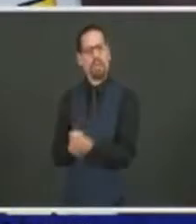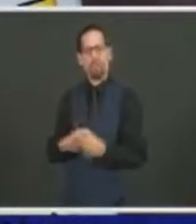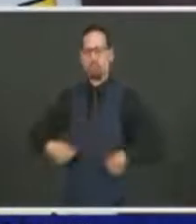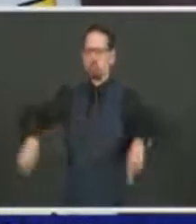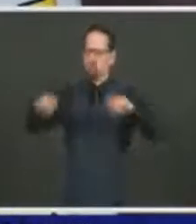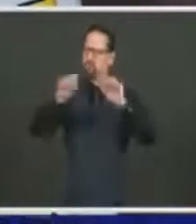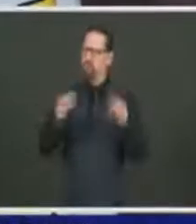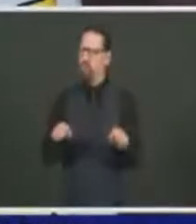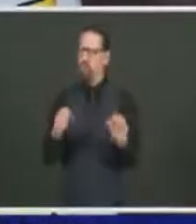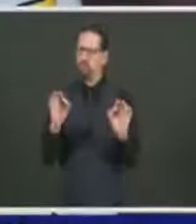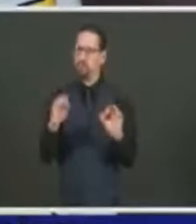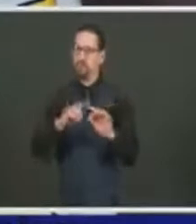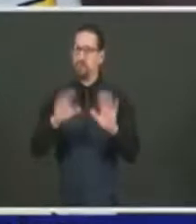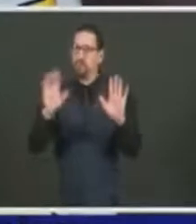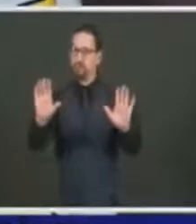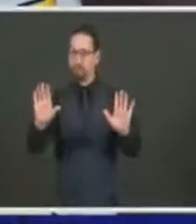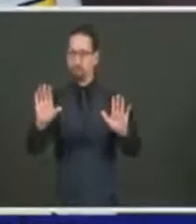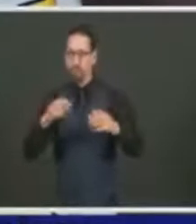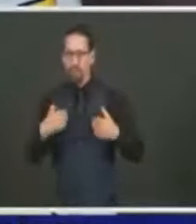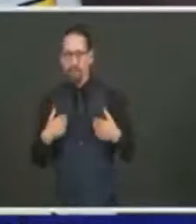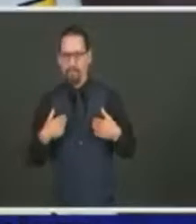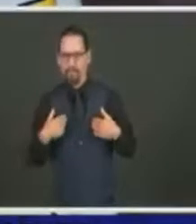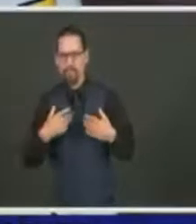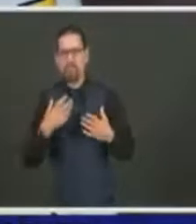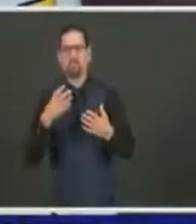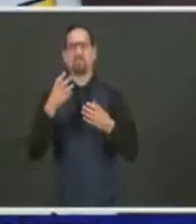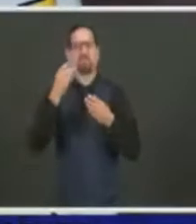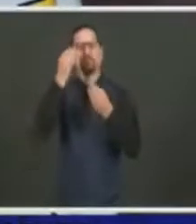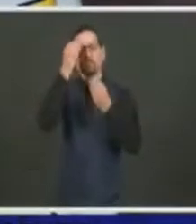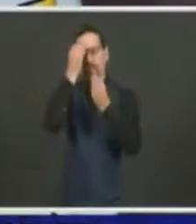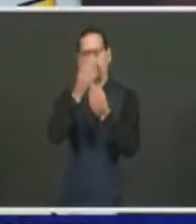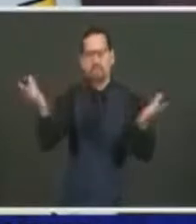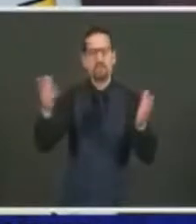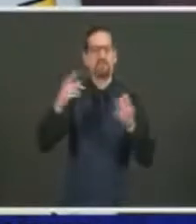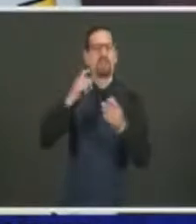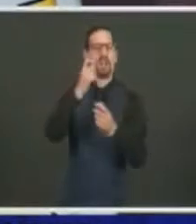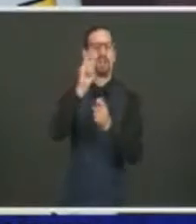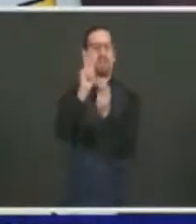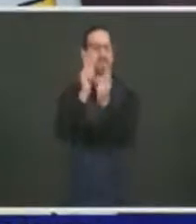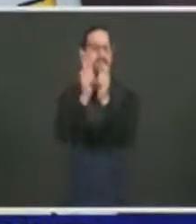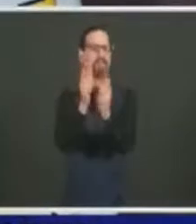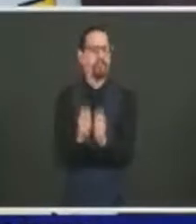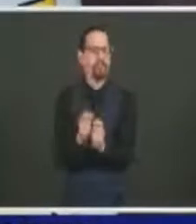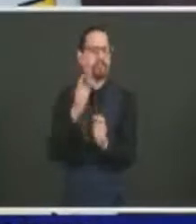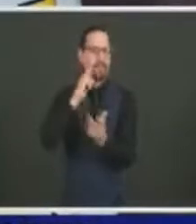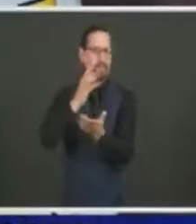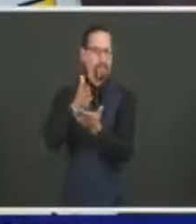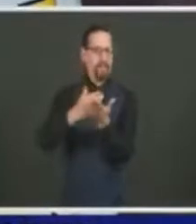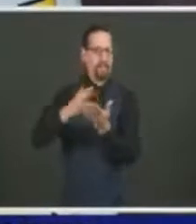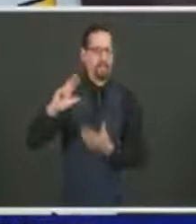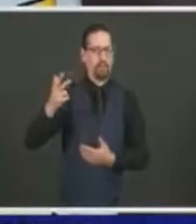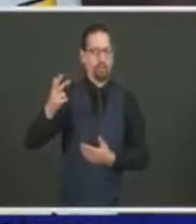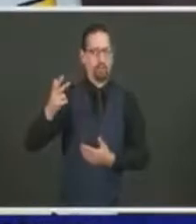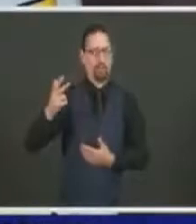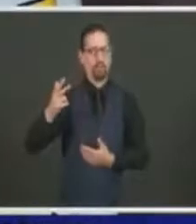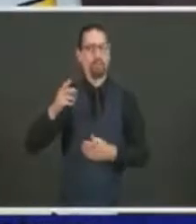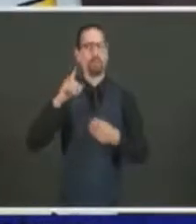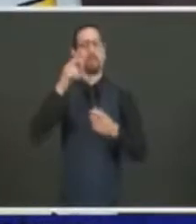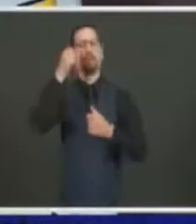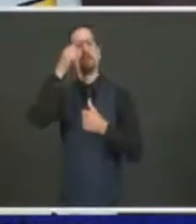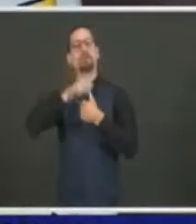But I'm going to now lay out a few changes to limit large group